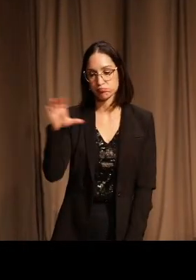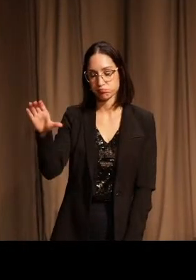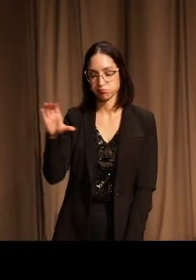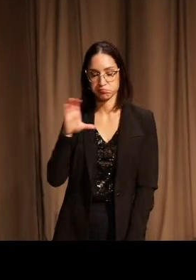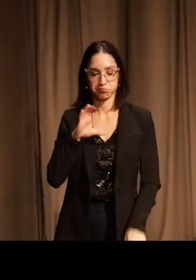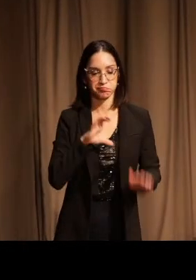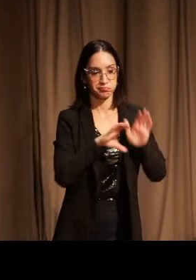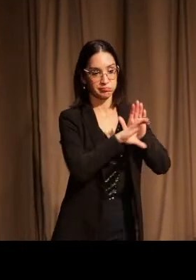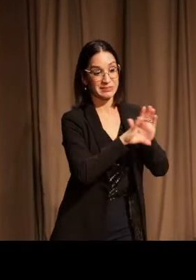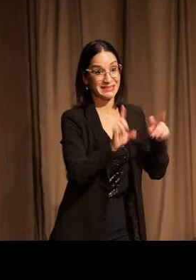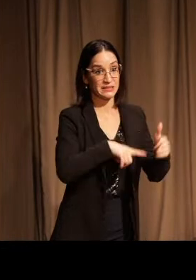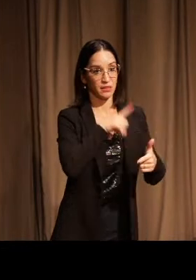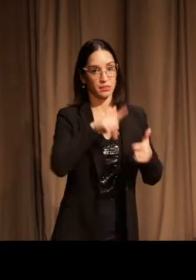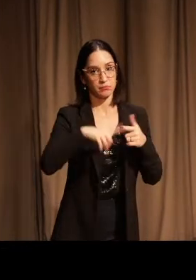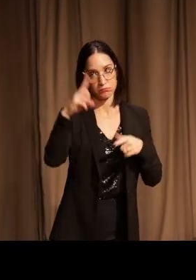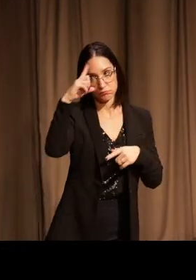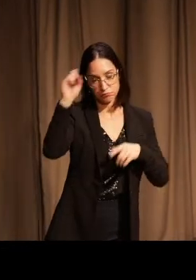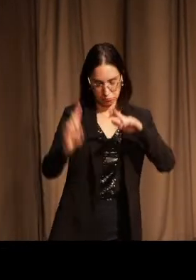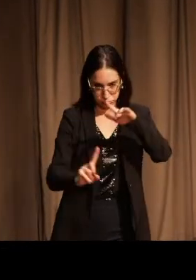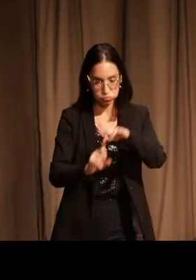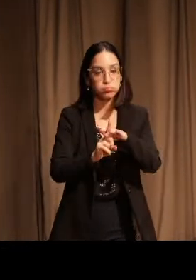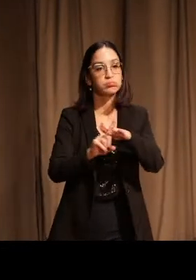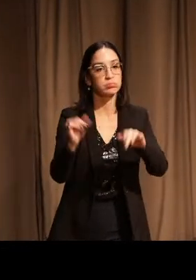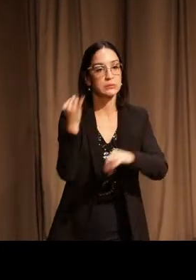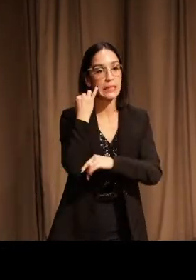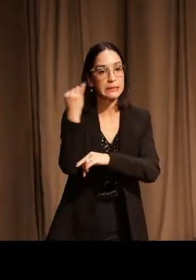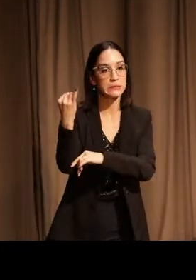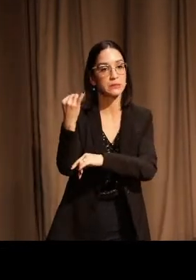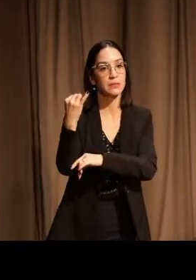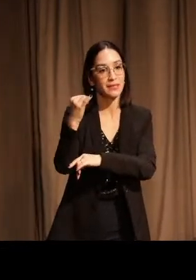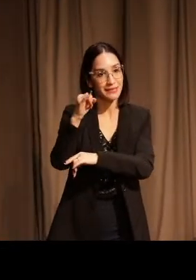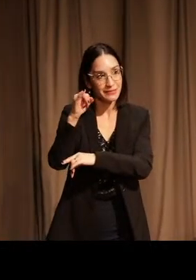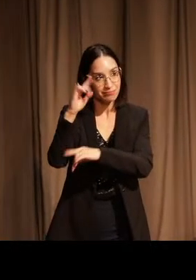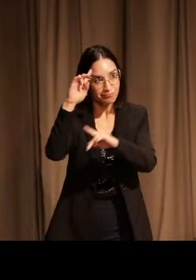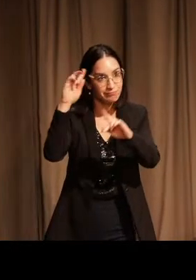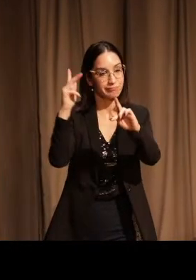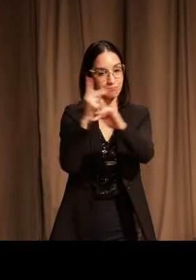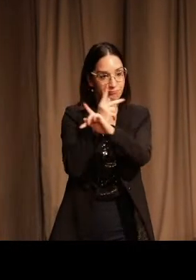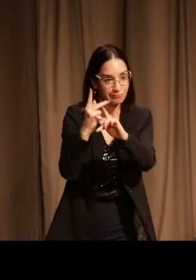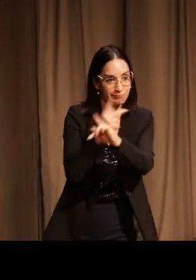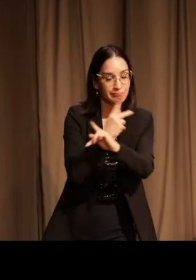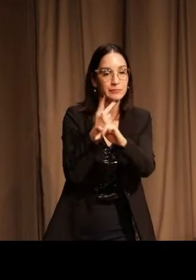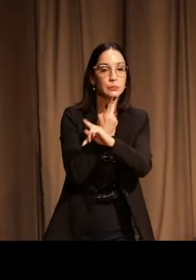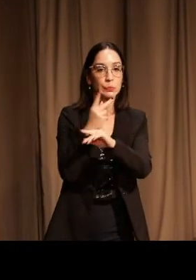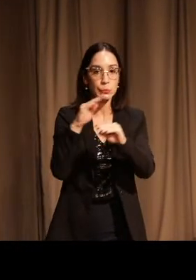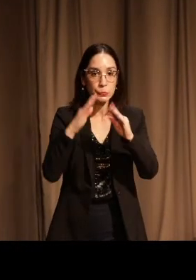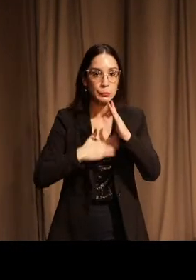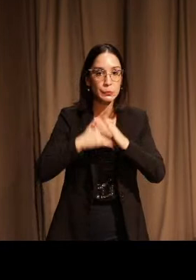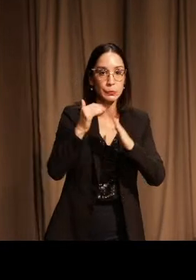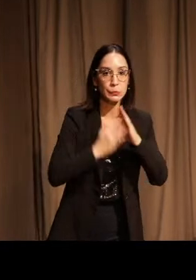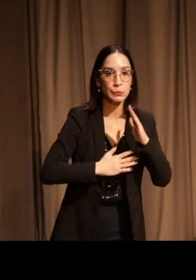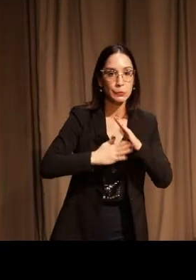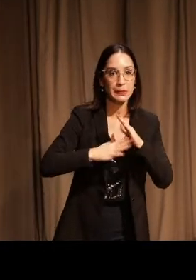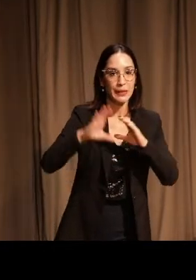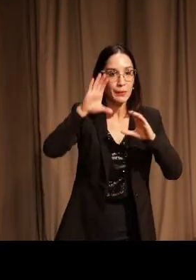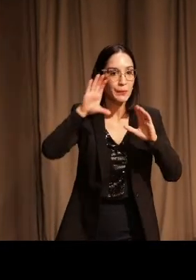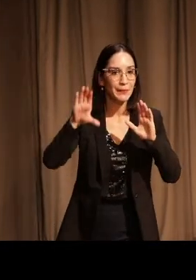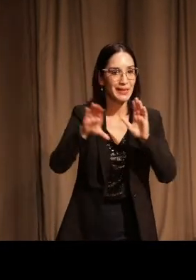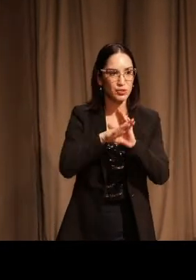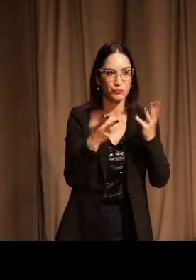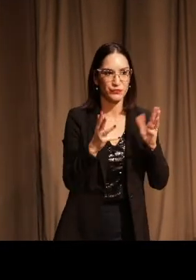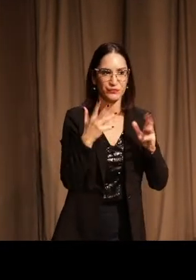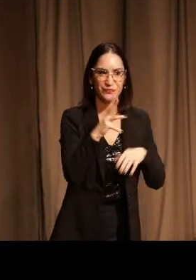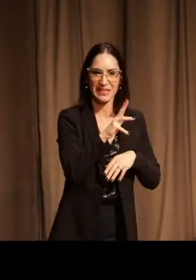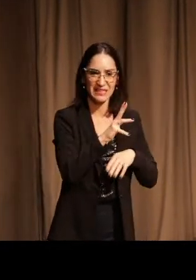pose comes and I could appropriate an image that already exists, but it doesn't always